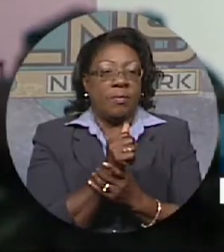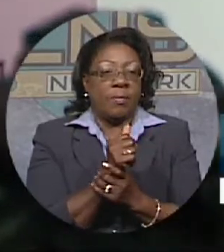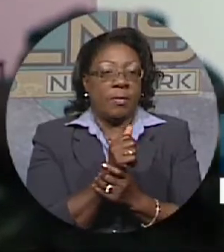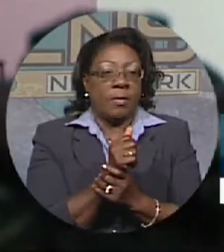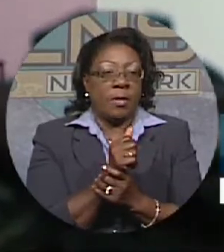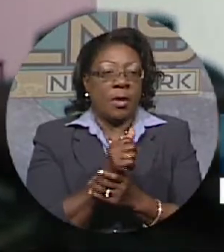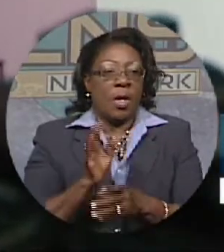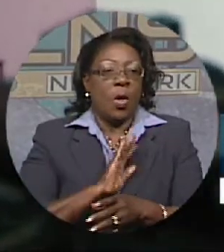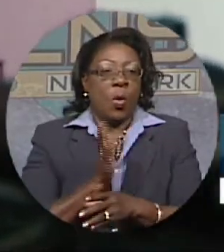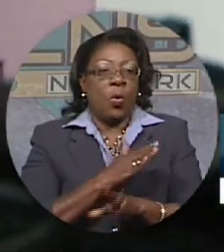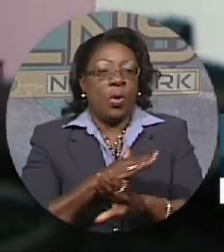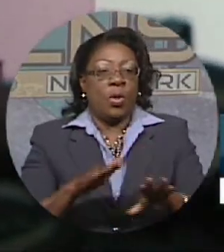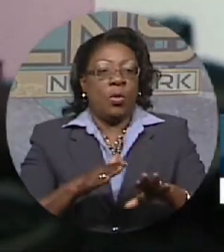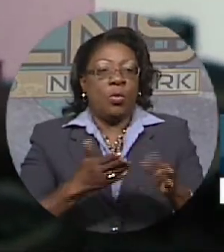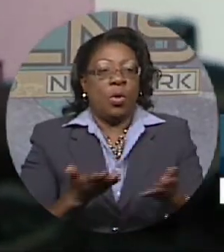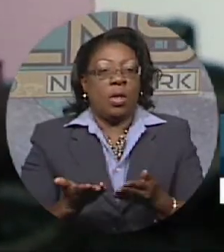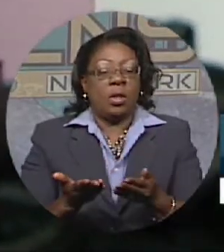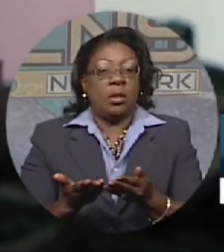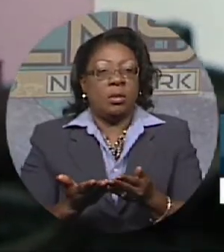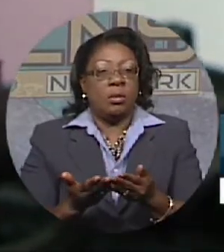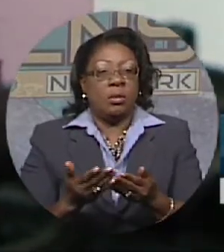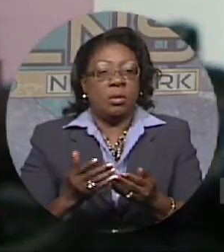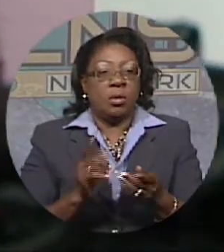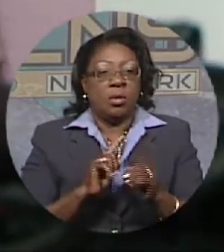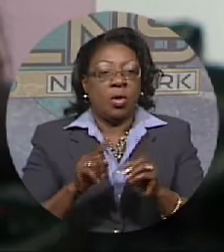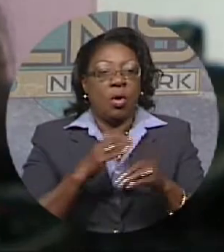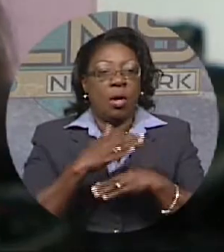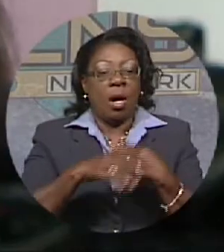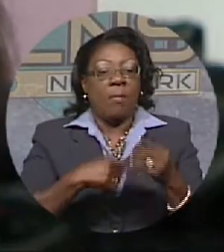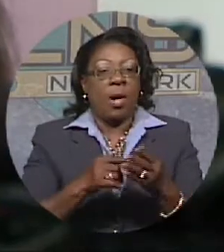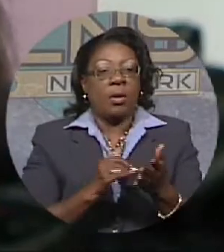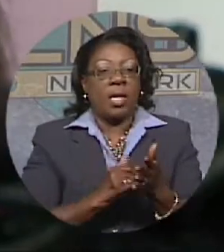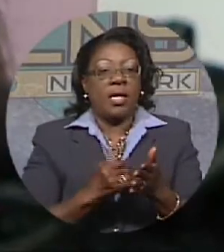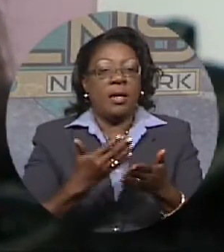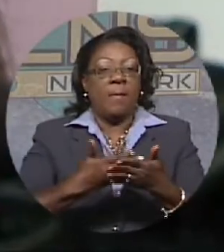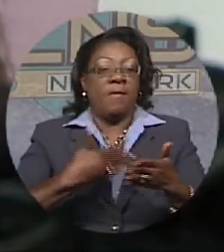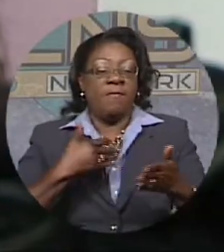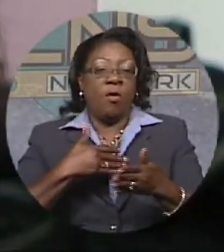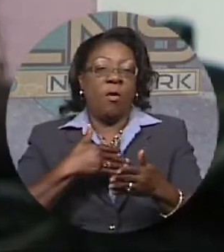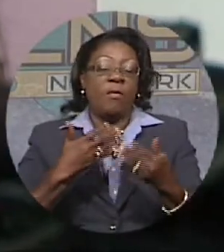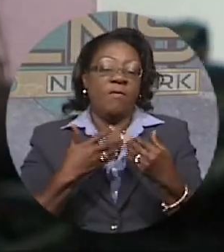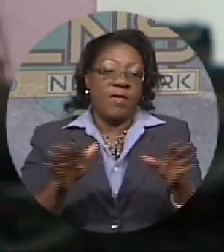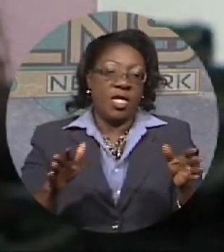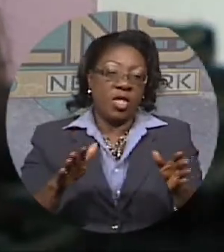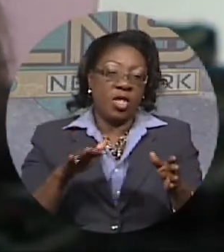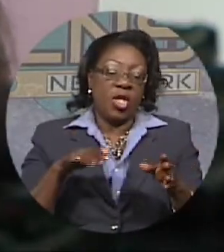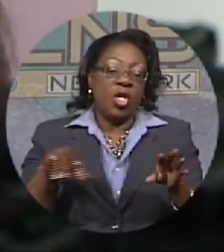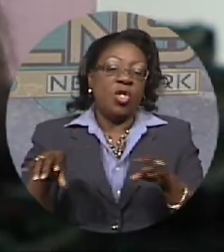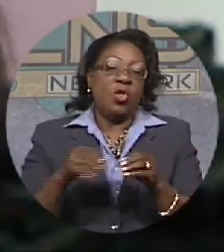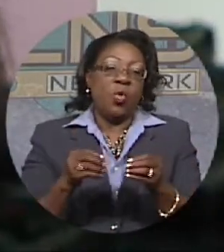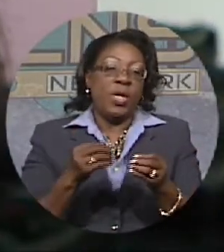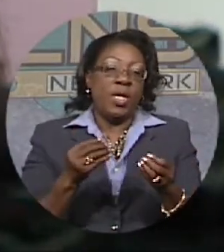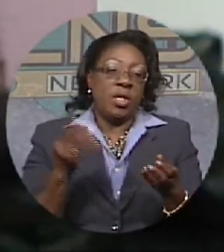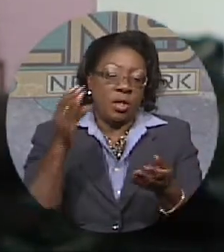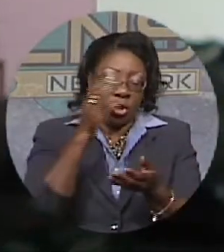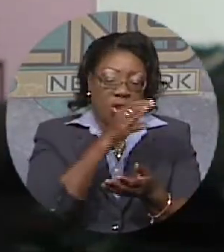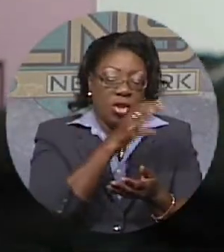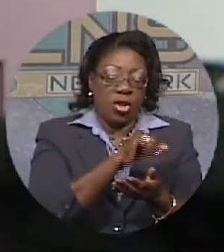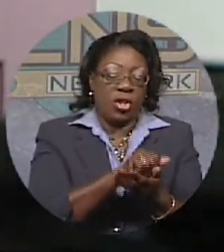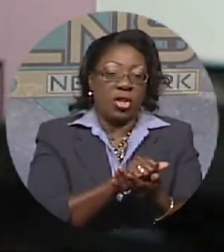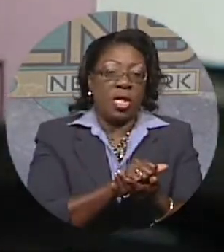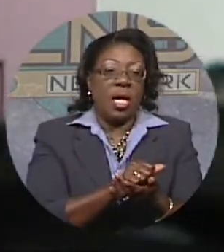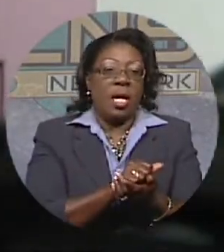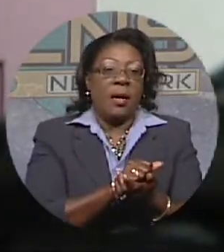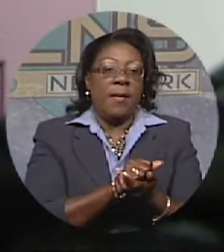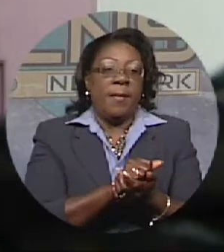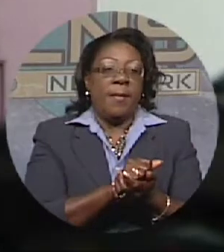information. We don't want to see the disadvantage of releasing information bits and pieces is people don't get a full understanding of what's going on and the rationalization